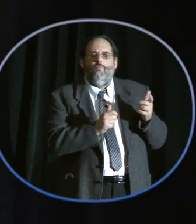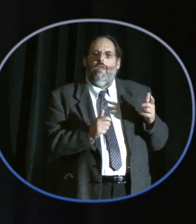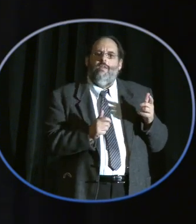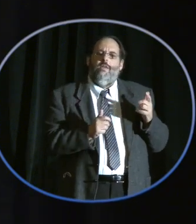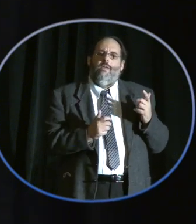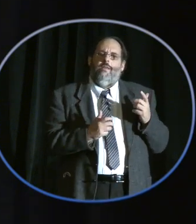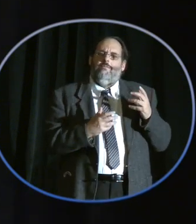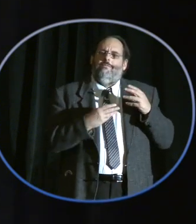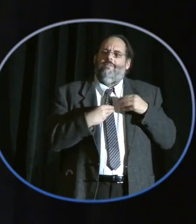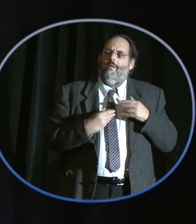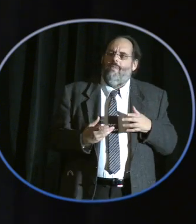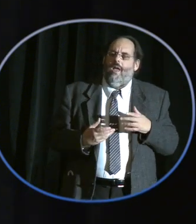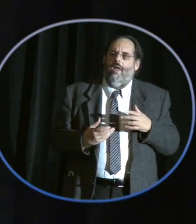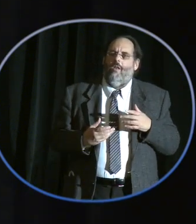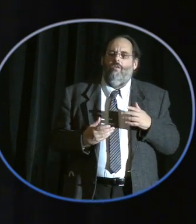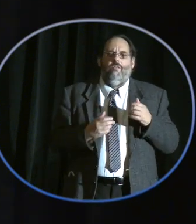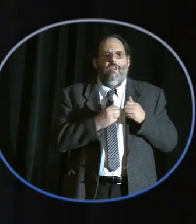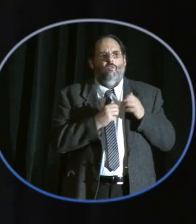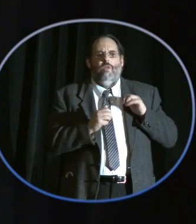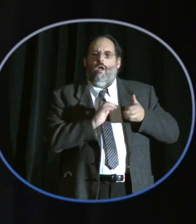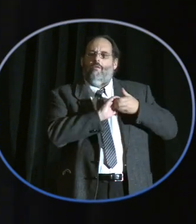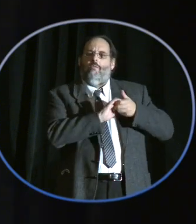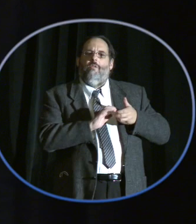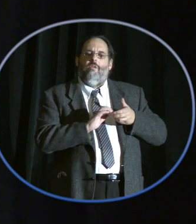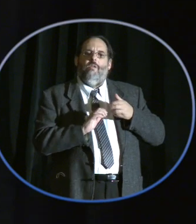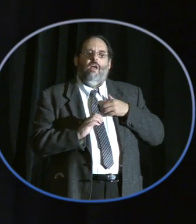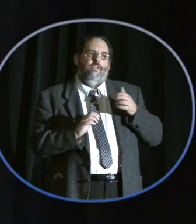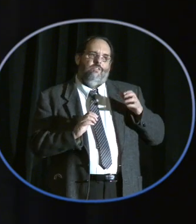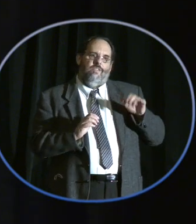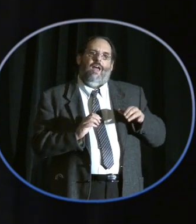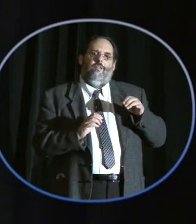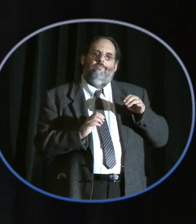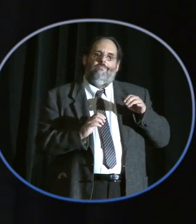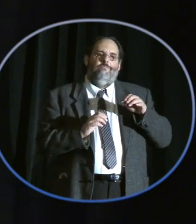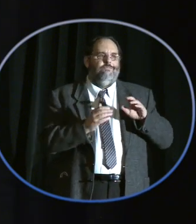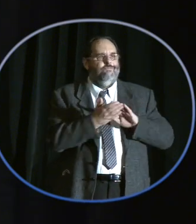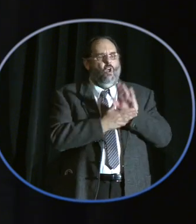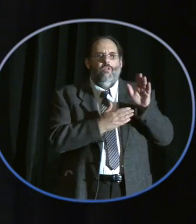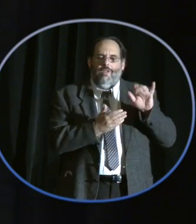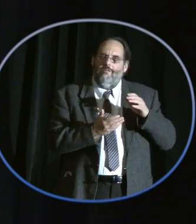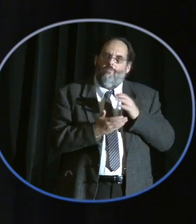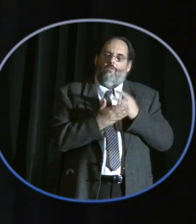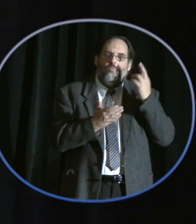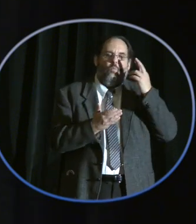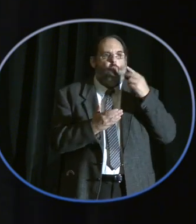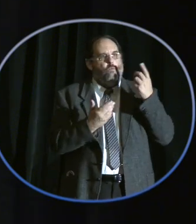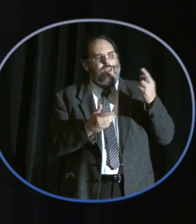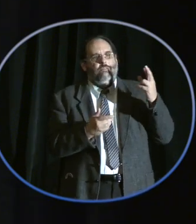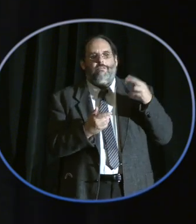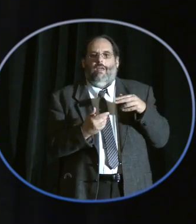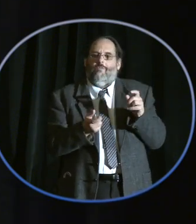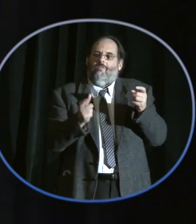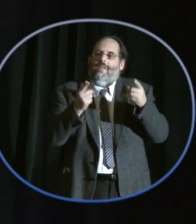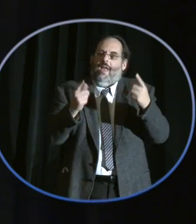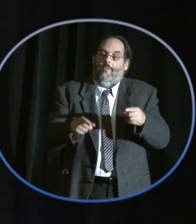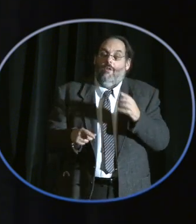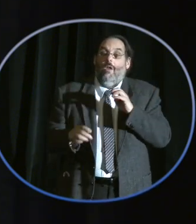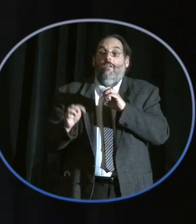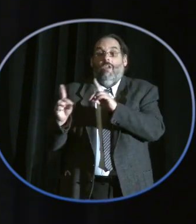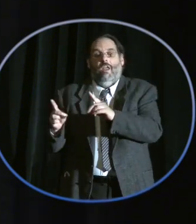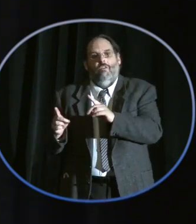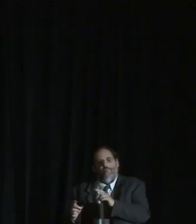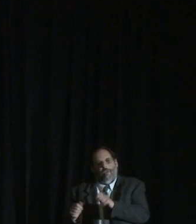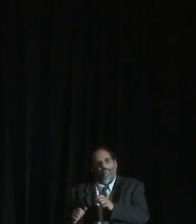lean into that with our anchor institution as a catalyst in that transformation. We know that education can